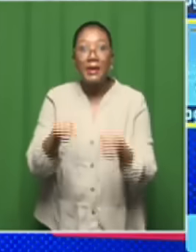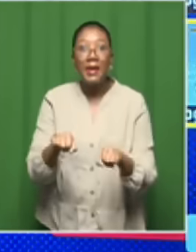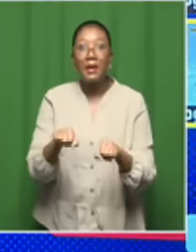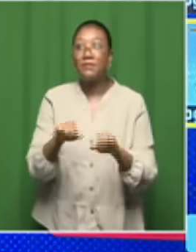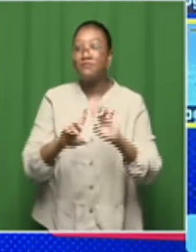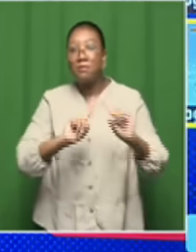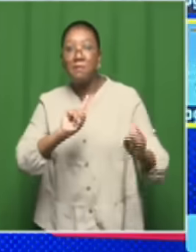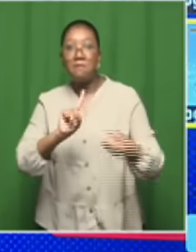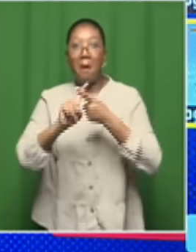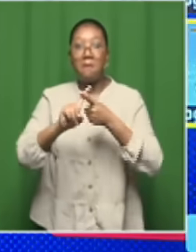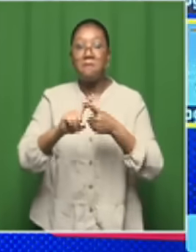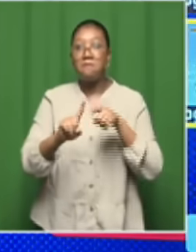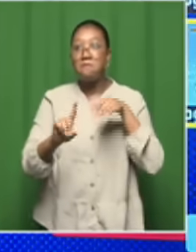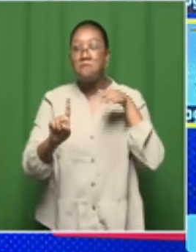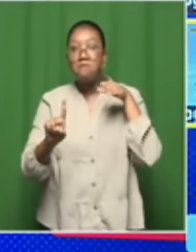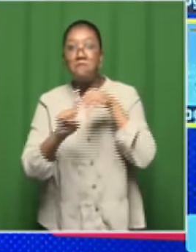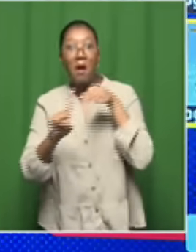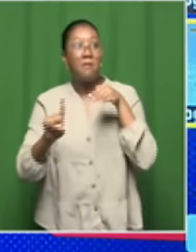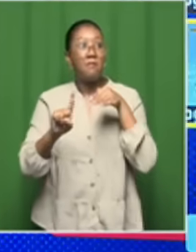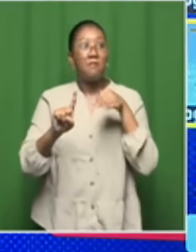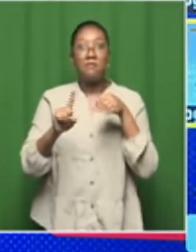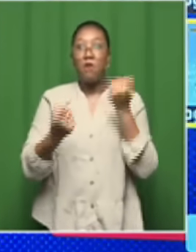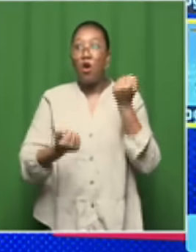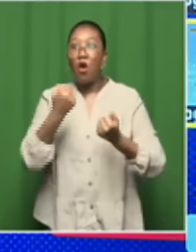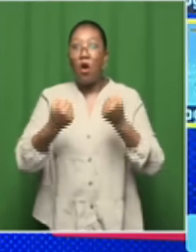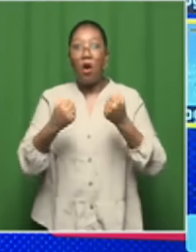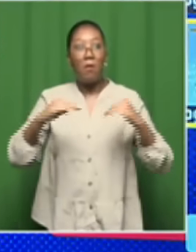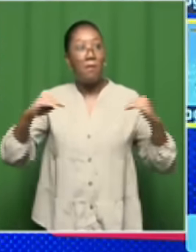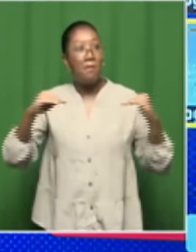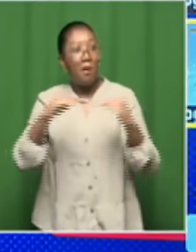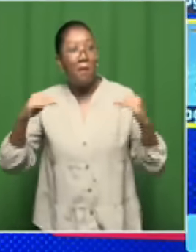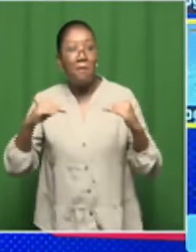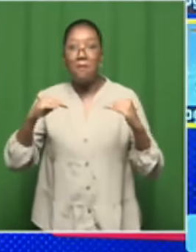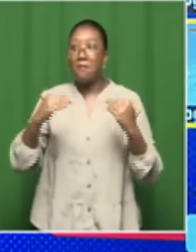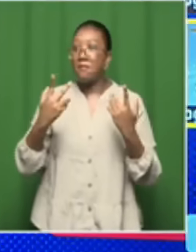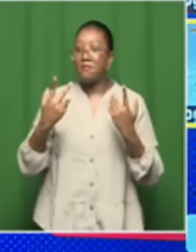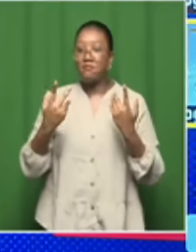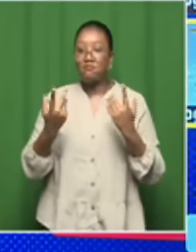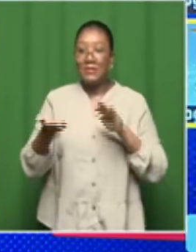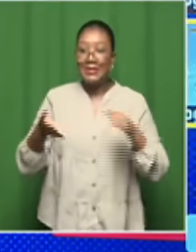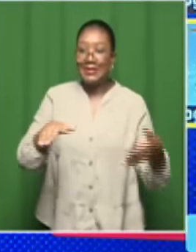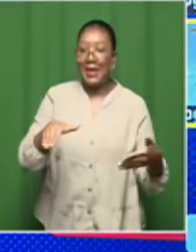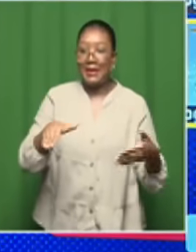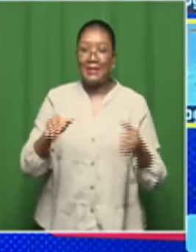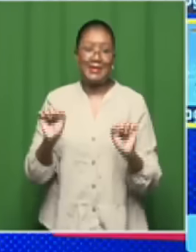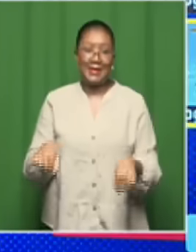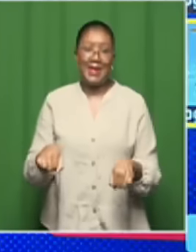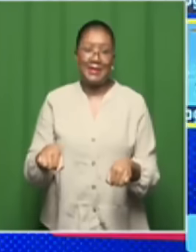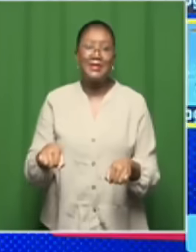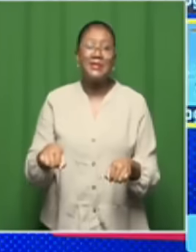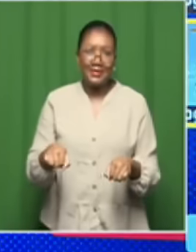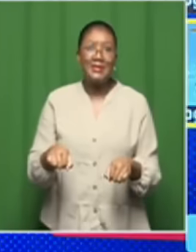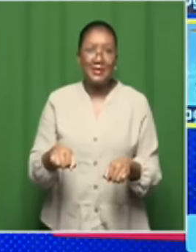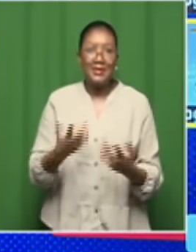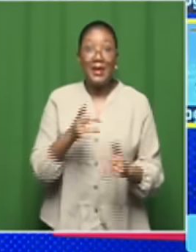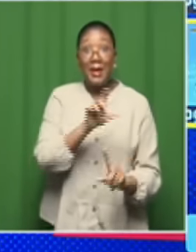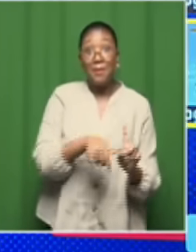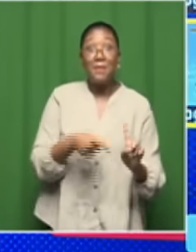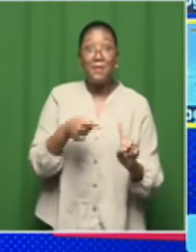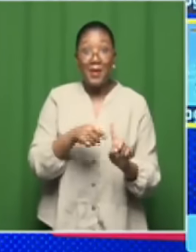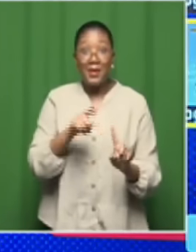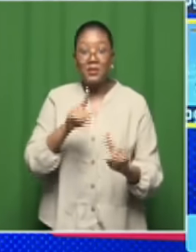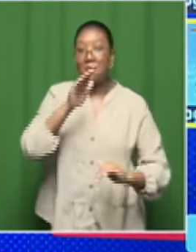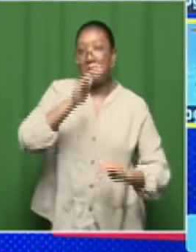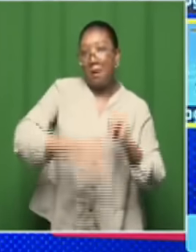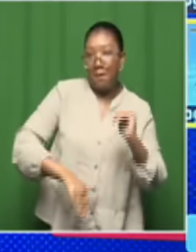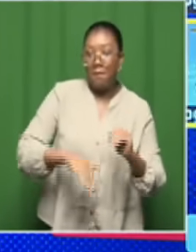of lives, and not just the driver's lives, but it's more everybody around this reckless driver and the perpetrator being fined or